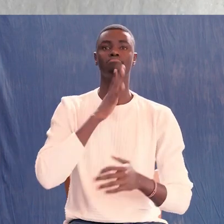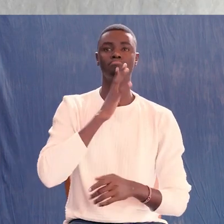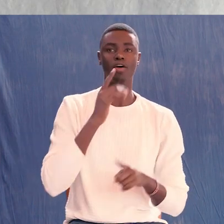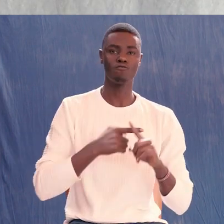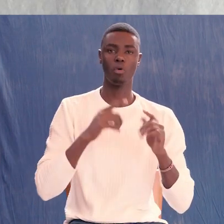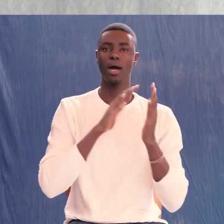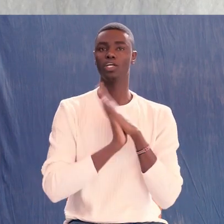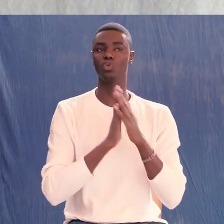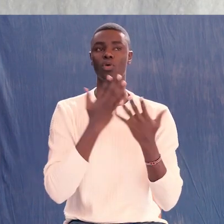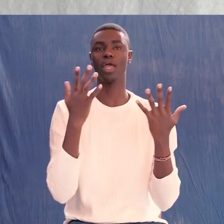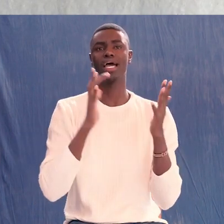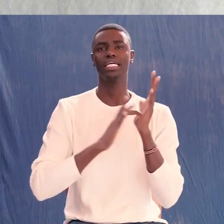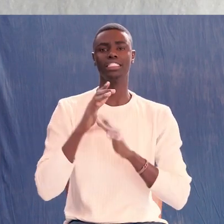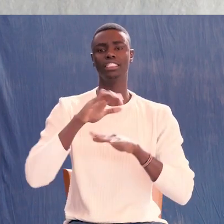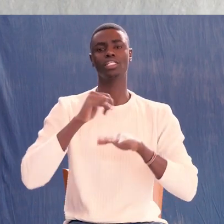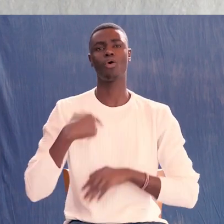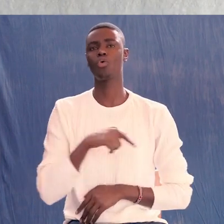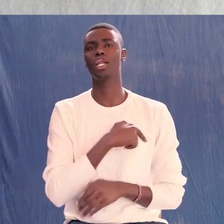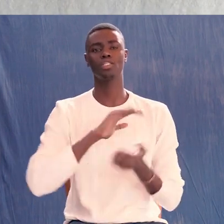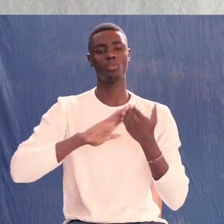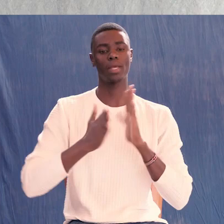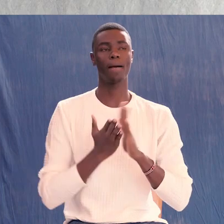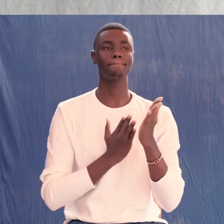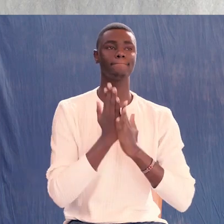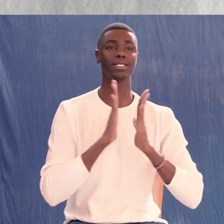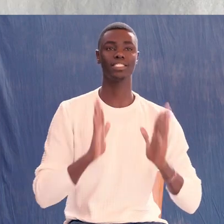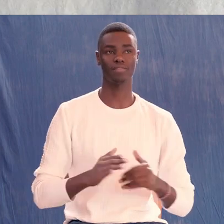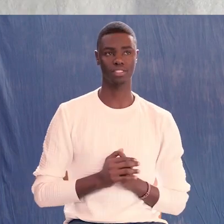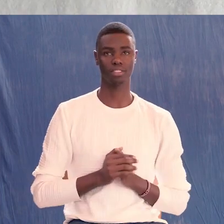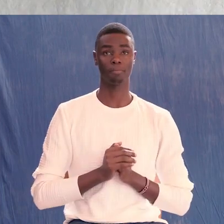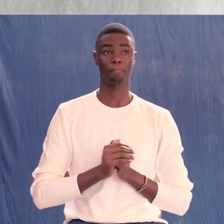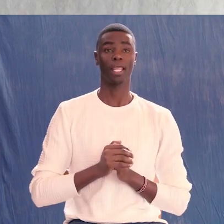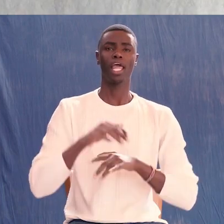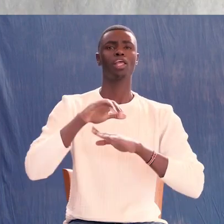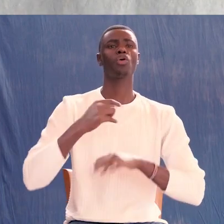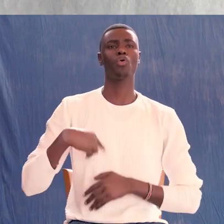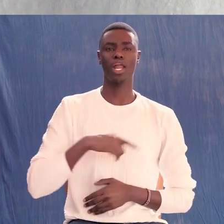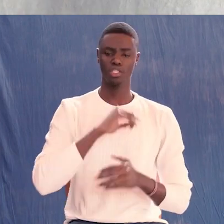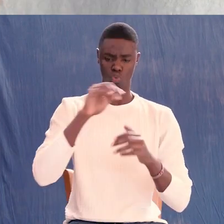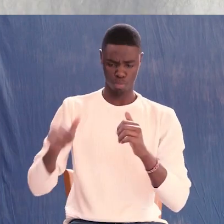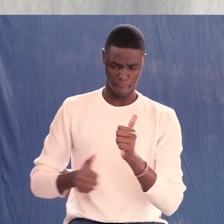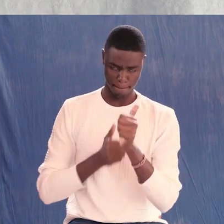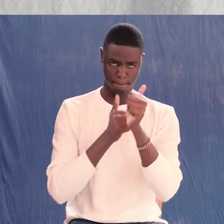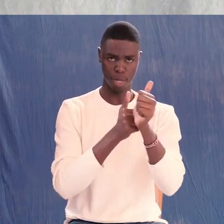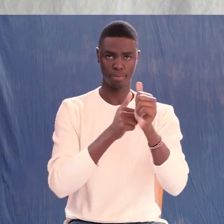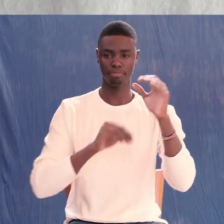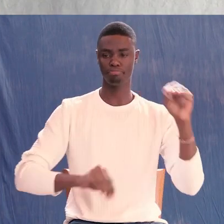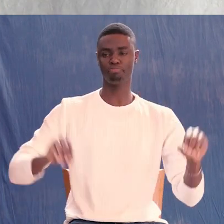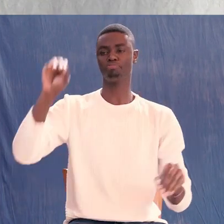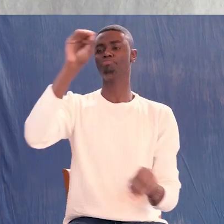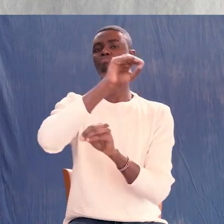a passage where Jesus calls us to be servants. He calls us to follow this upside down